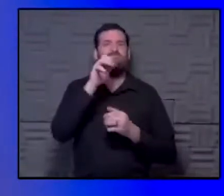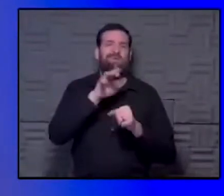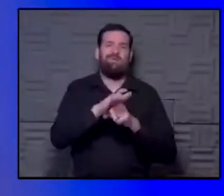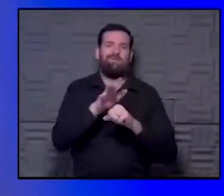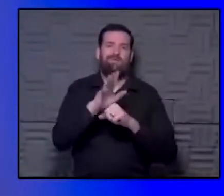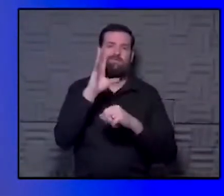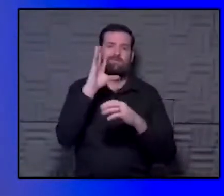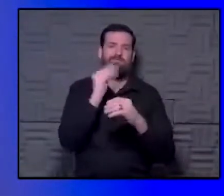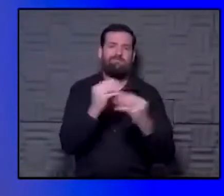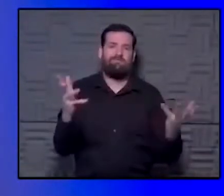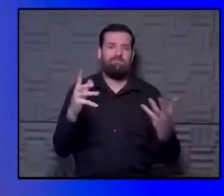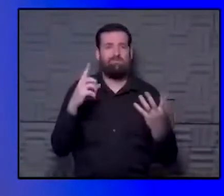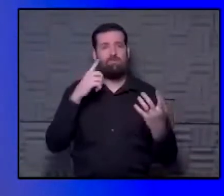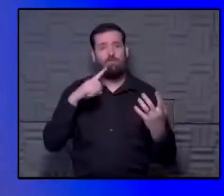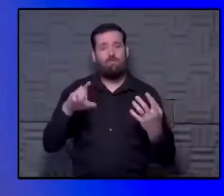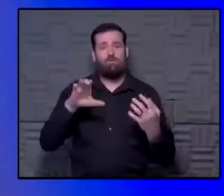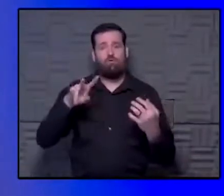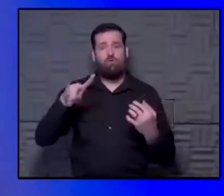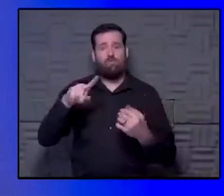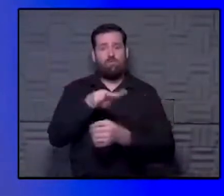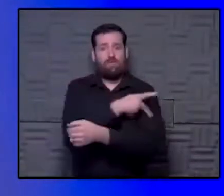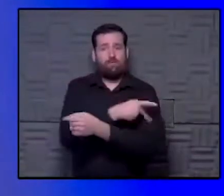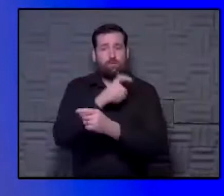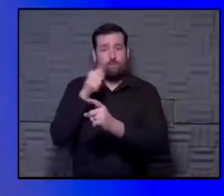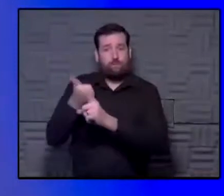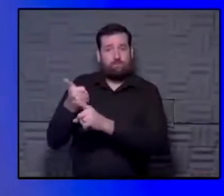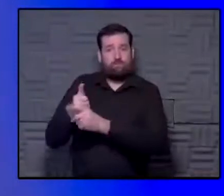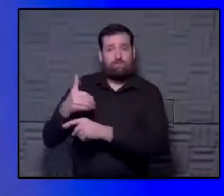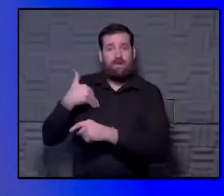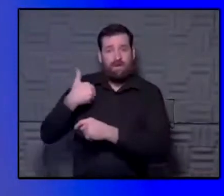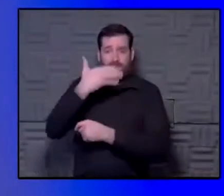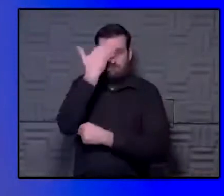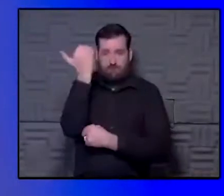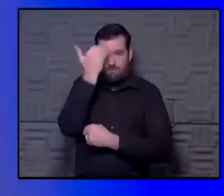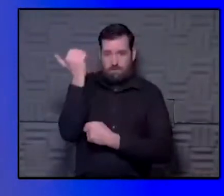there for COVID patients who have Alzheimer's,